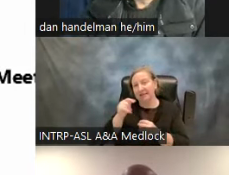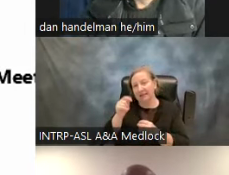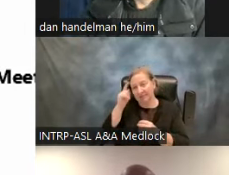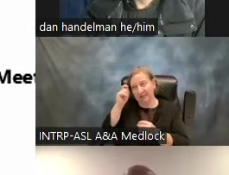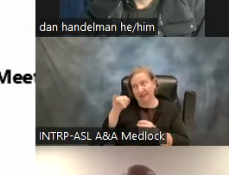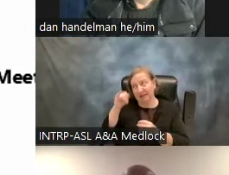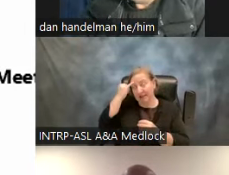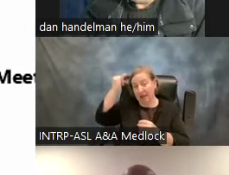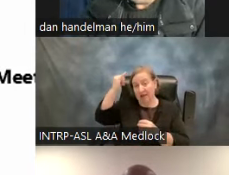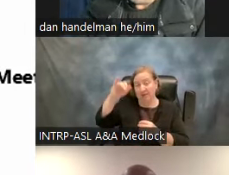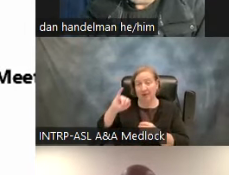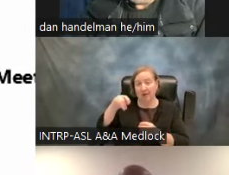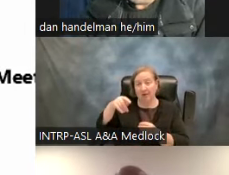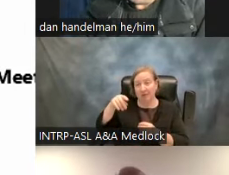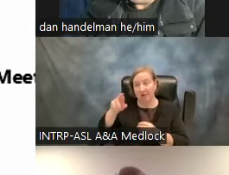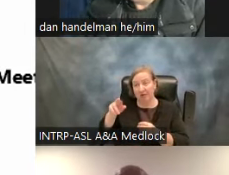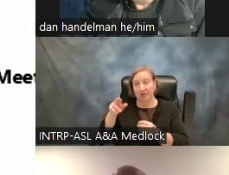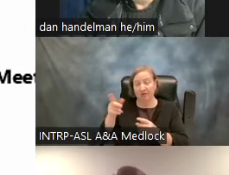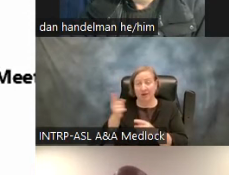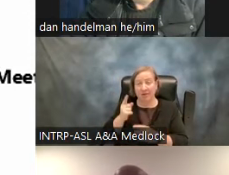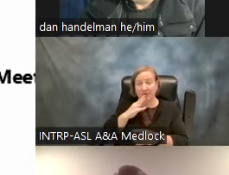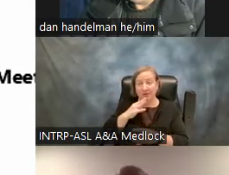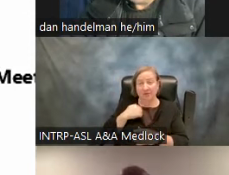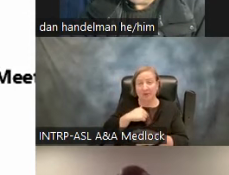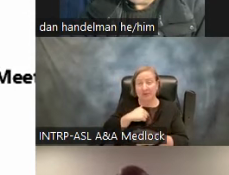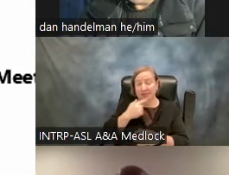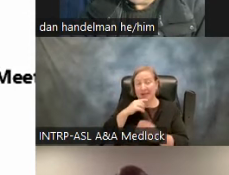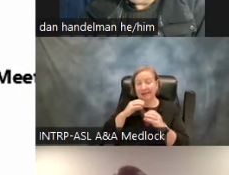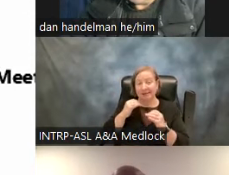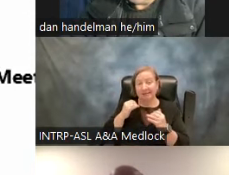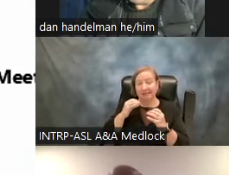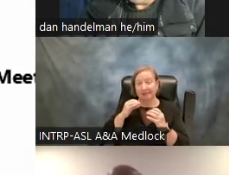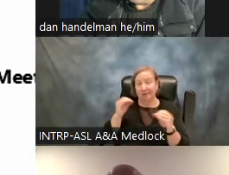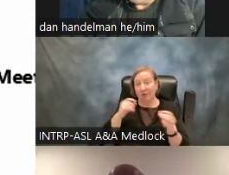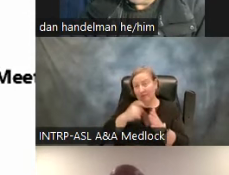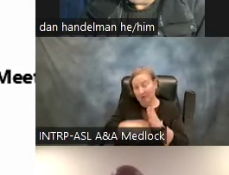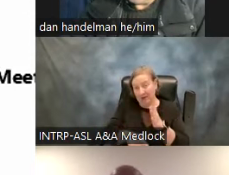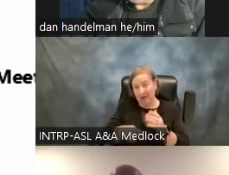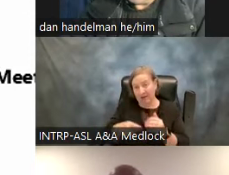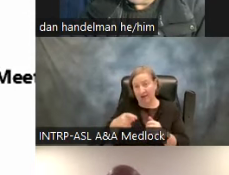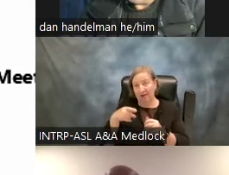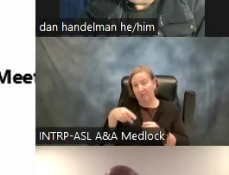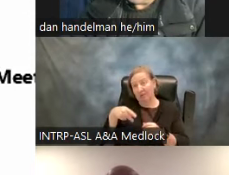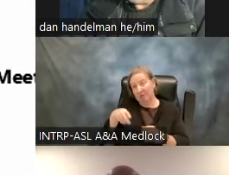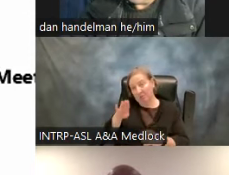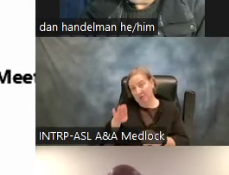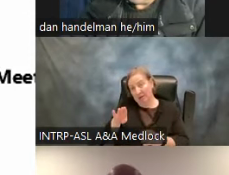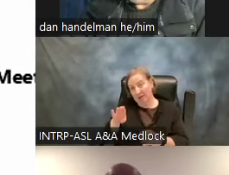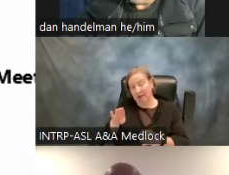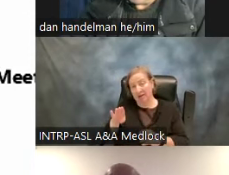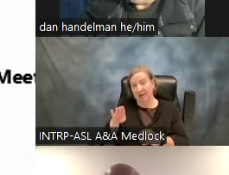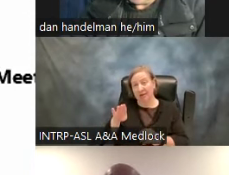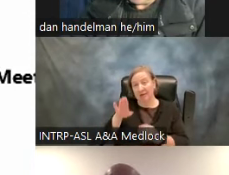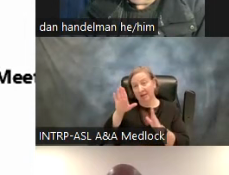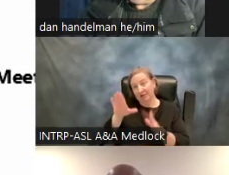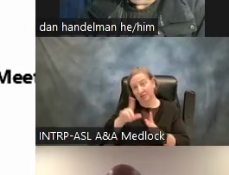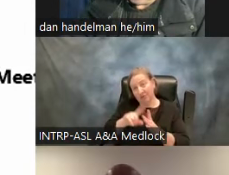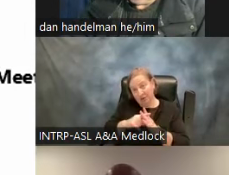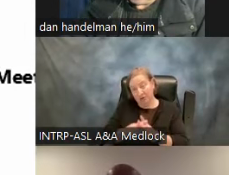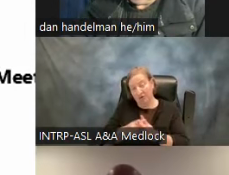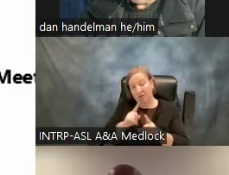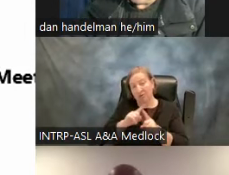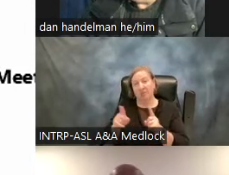when the IPR came and talked to us, saying like, oh no, there's no fee to what we do with the Portland Police Bureau, which I mean that's a great start. But